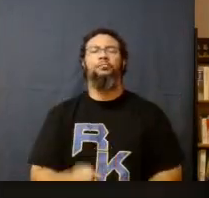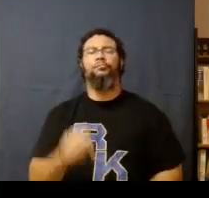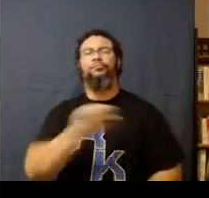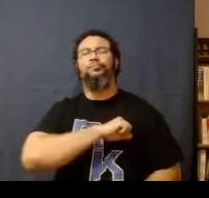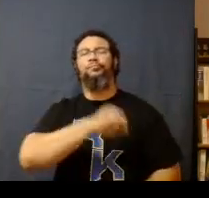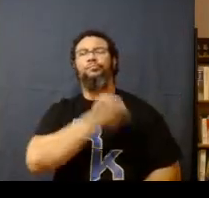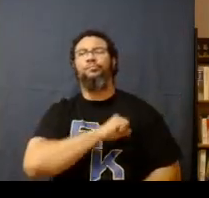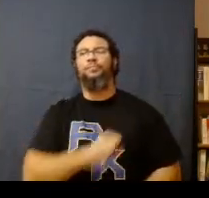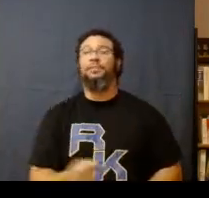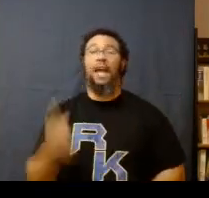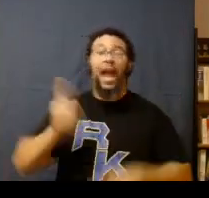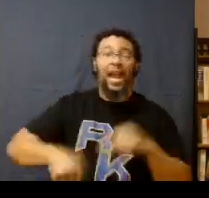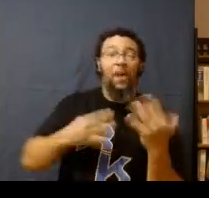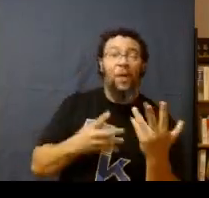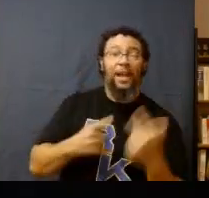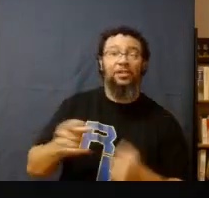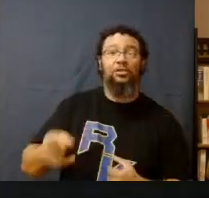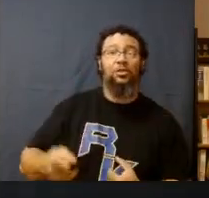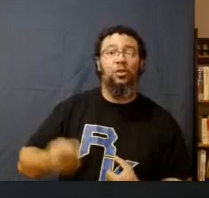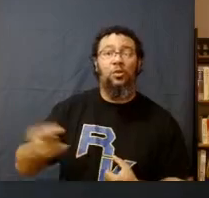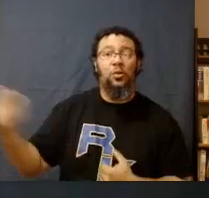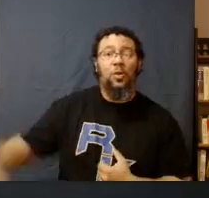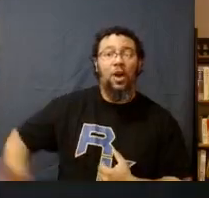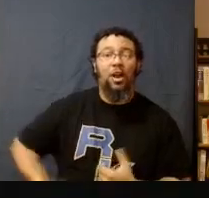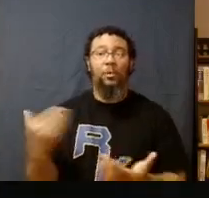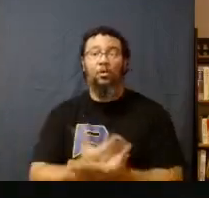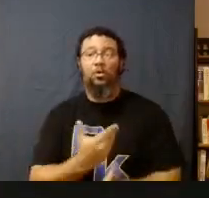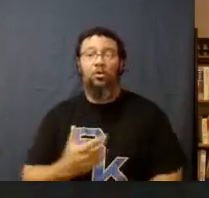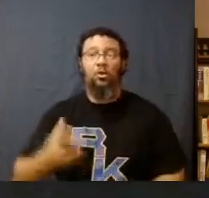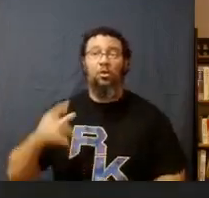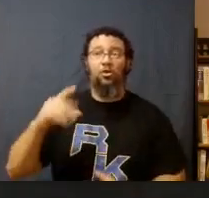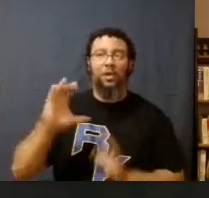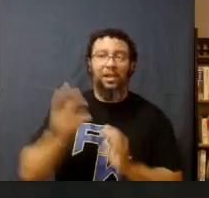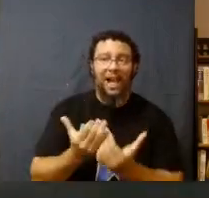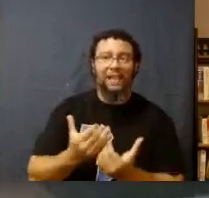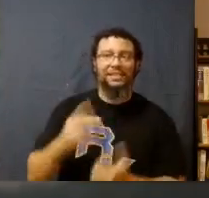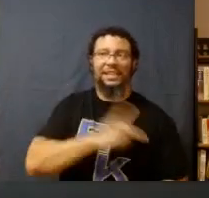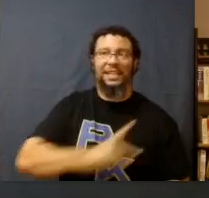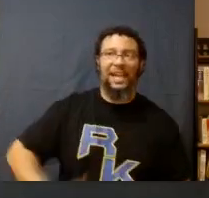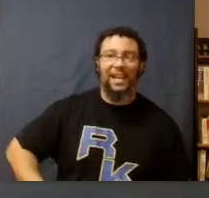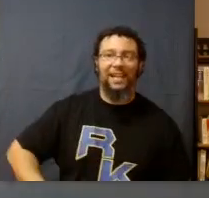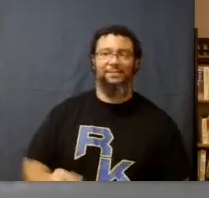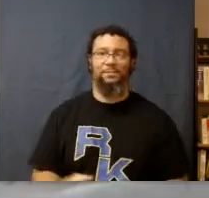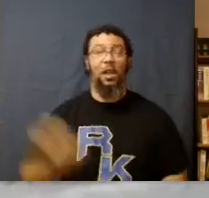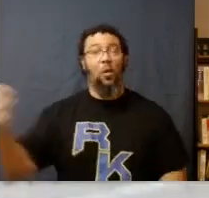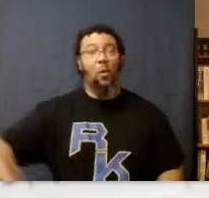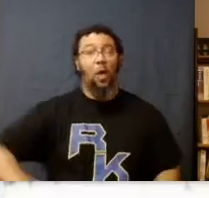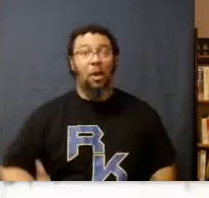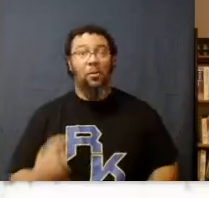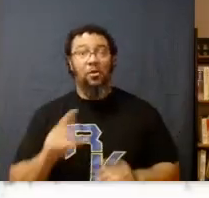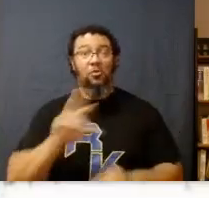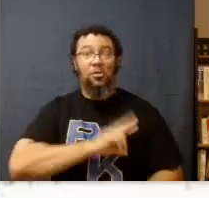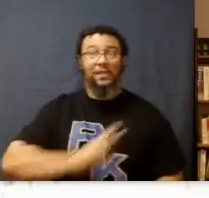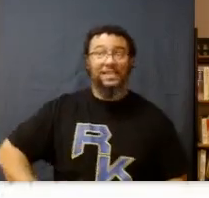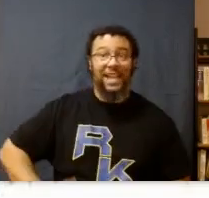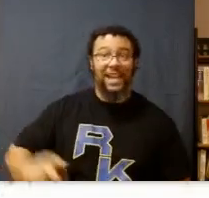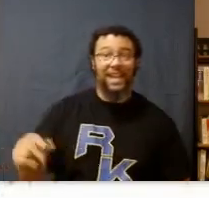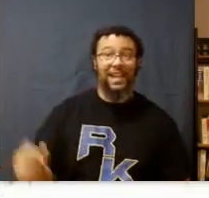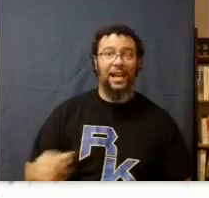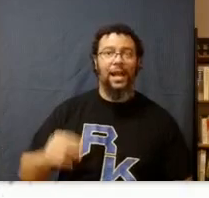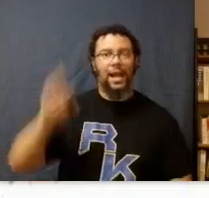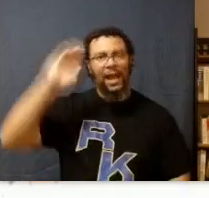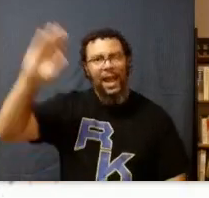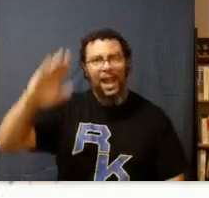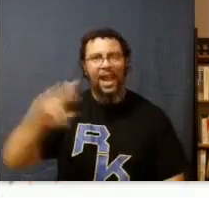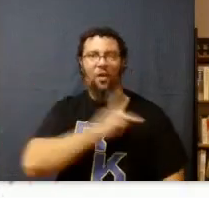Freshmen. Can't wait to welcome some new generals to Rufus King. Cheese, me and KJ would like to say welcome to Rufus King. Hey, class of 2024,